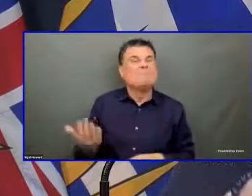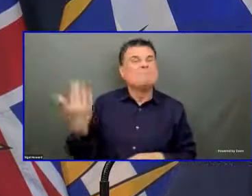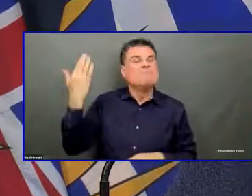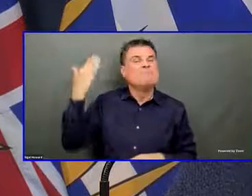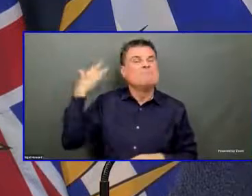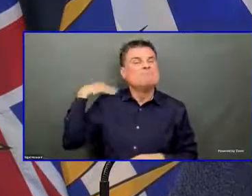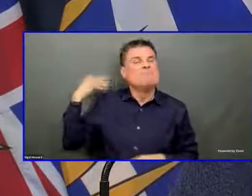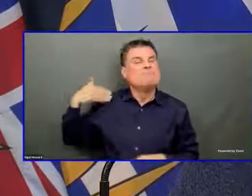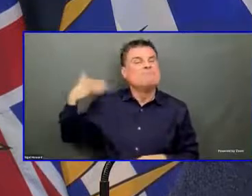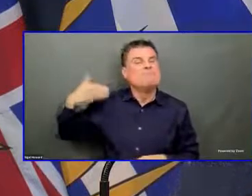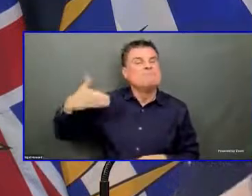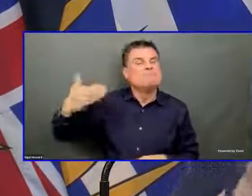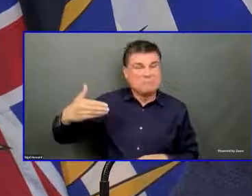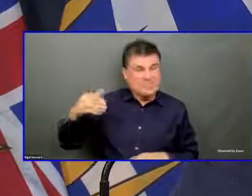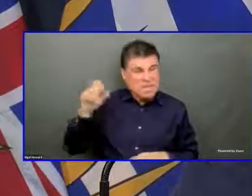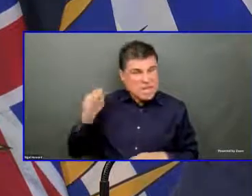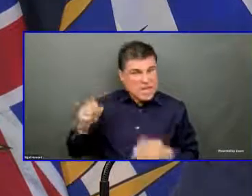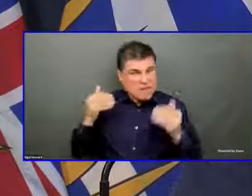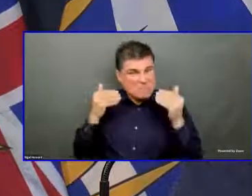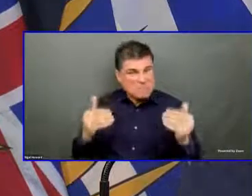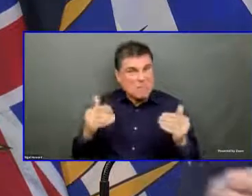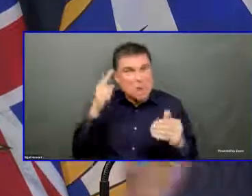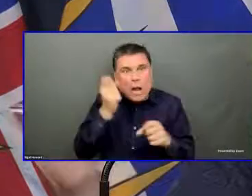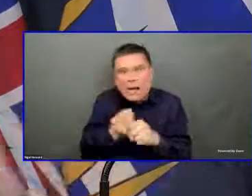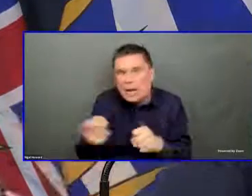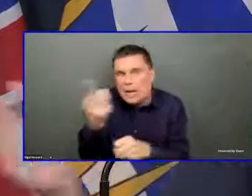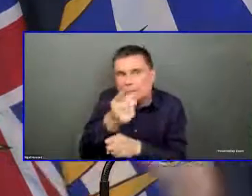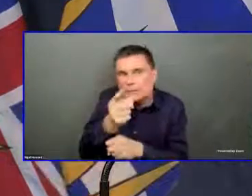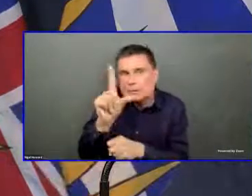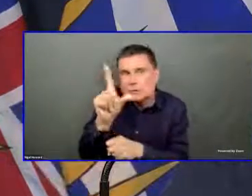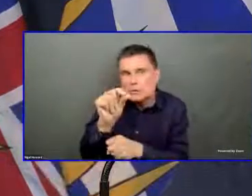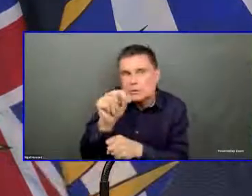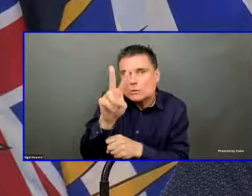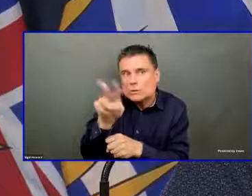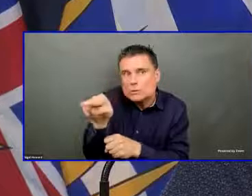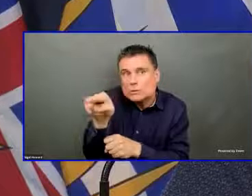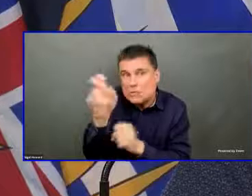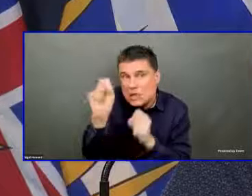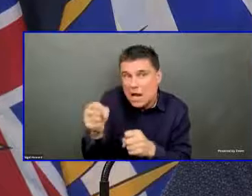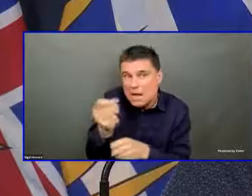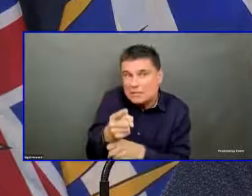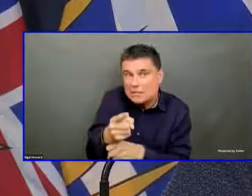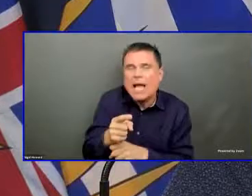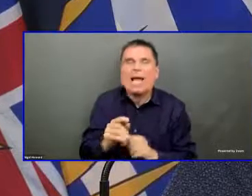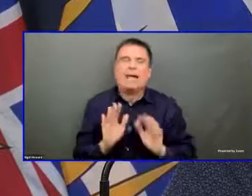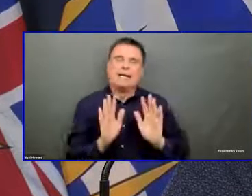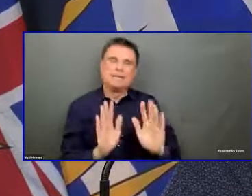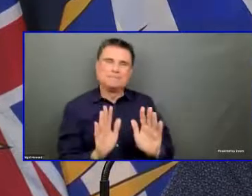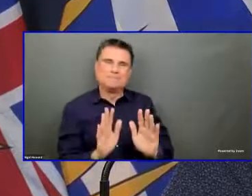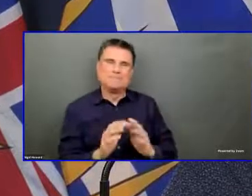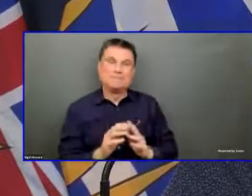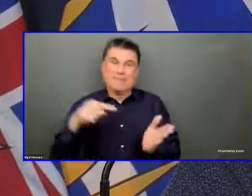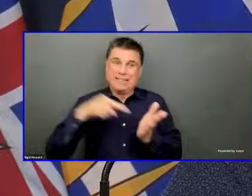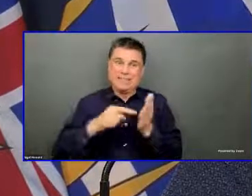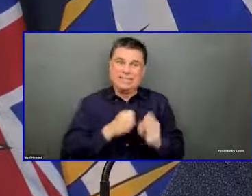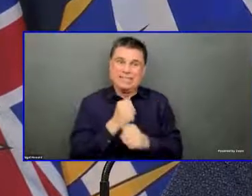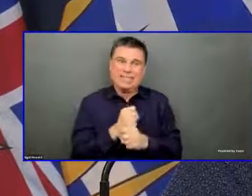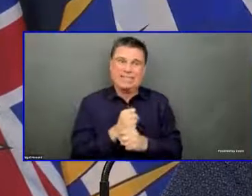Okay, for this year, that's a no. For next year, we're going to be in a different world, so who knows?